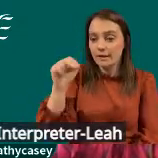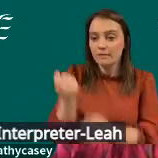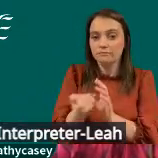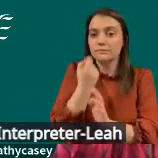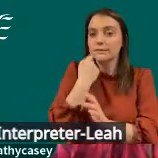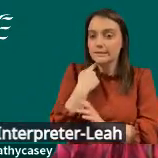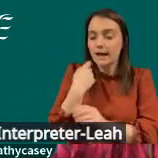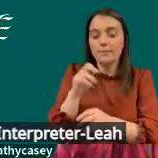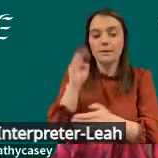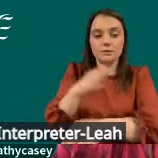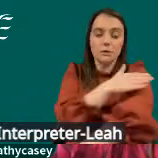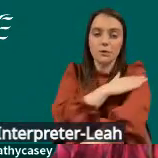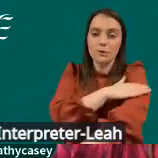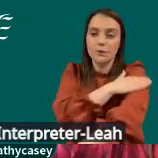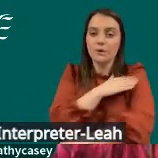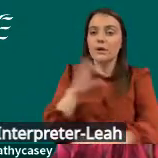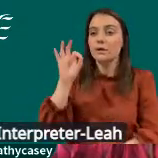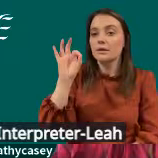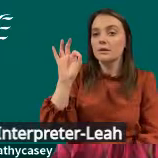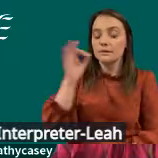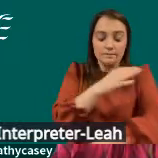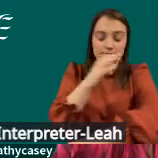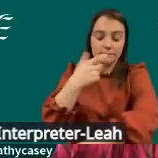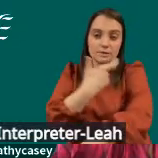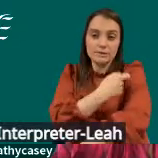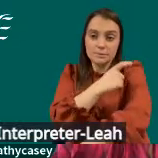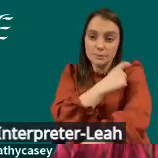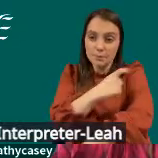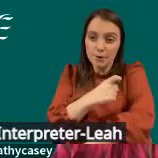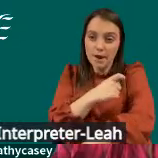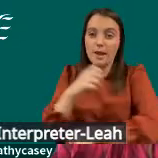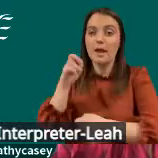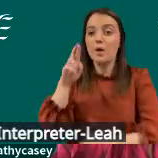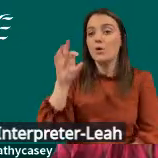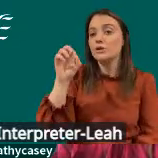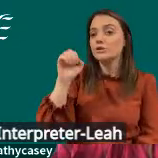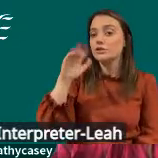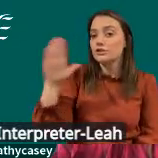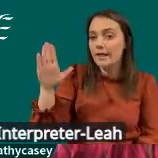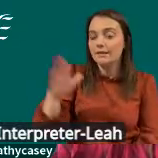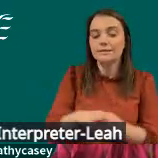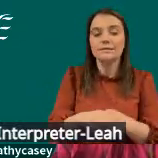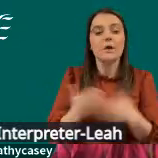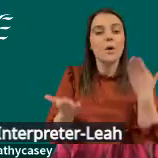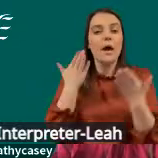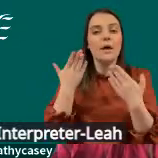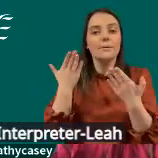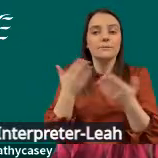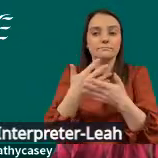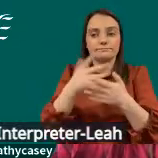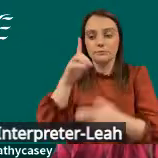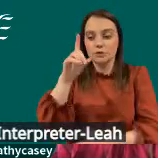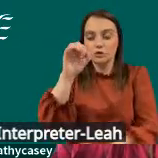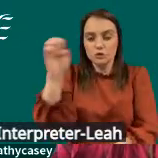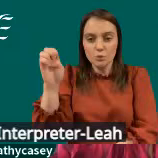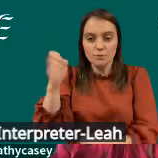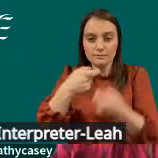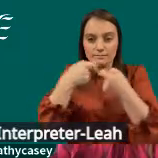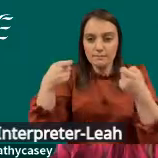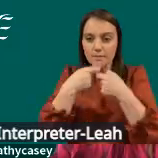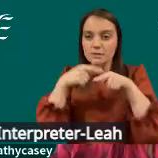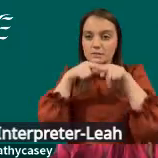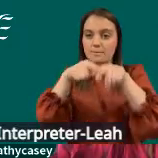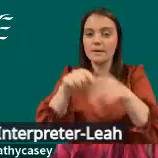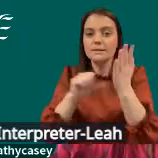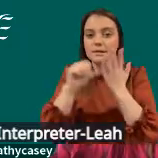skin by patch, gel, or spray. The dose we start at depends on our age and symptoms. We measure the response to it by the